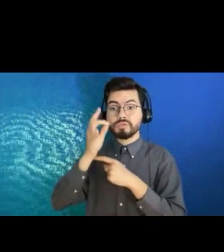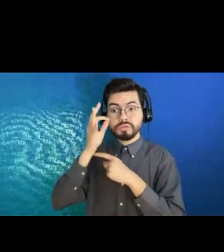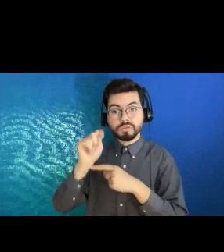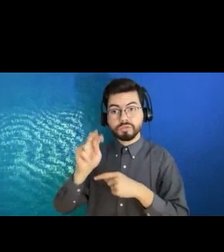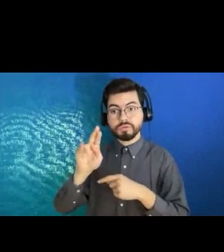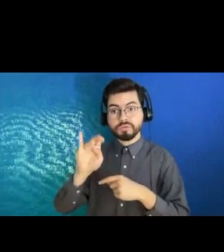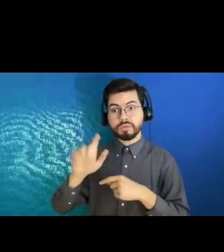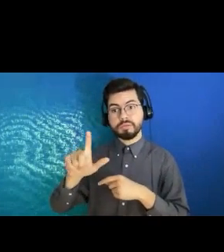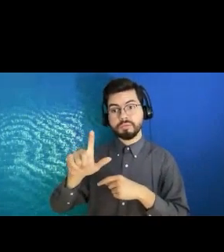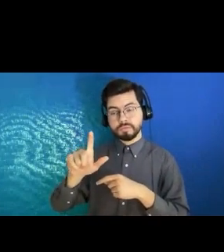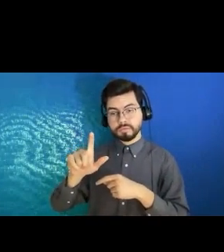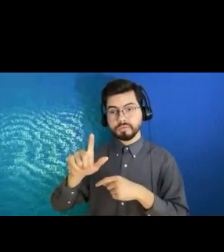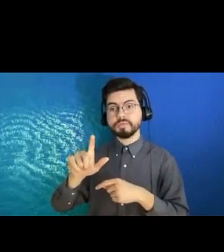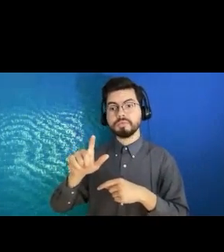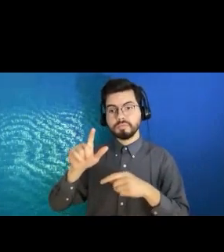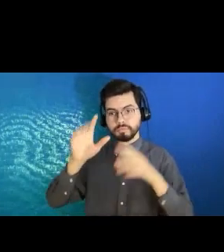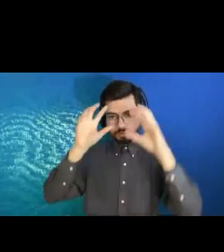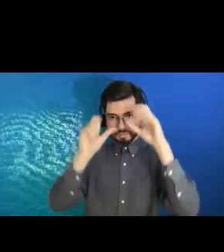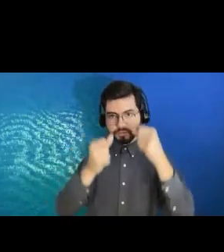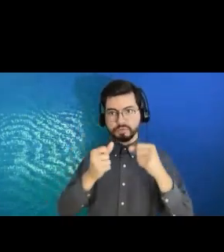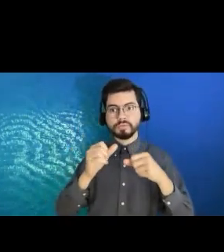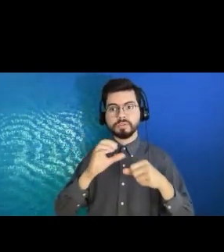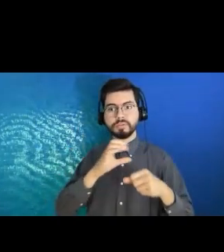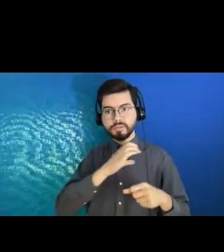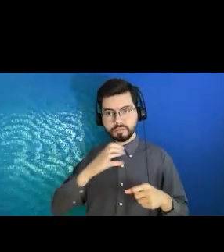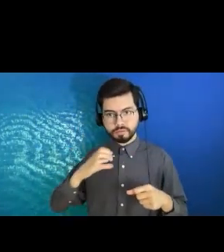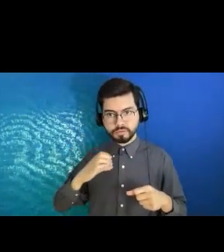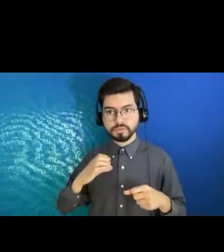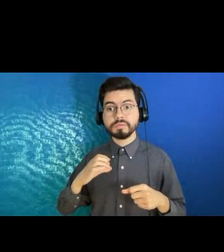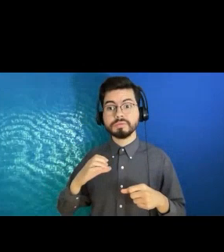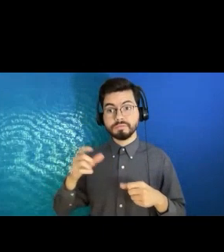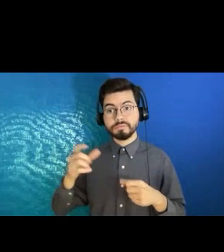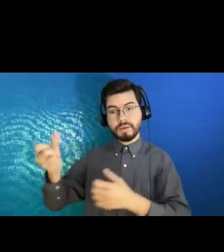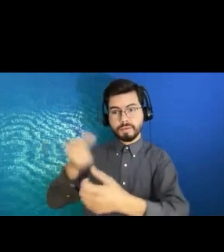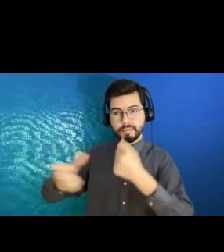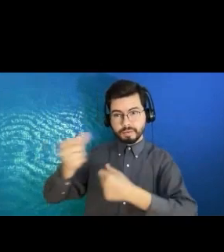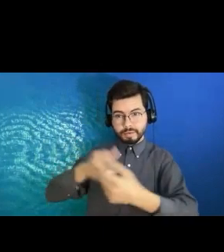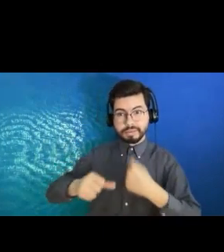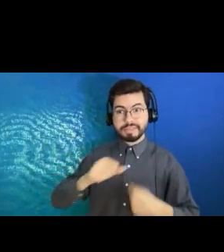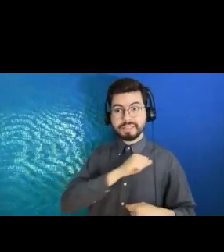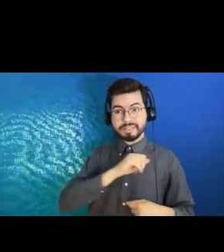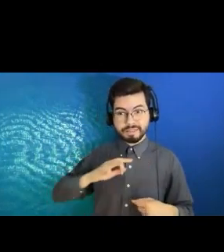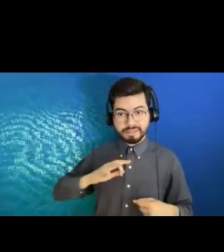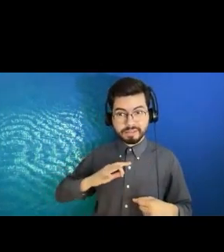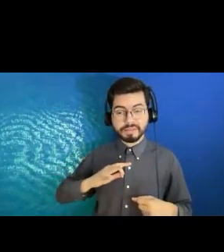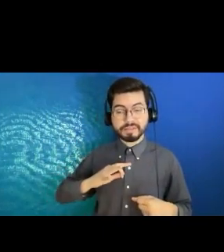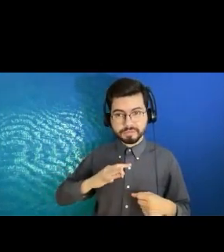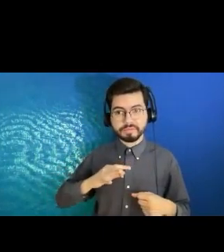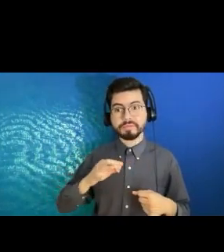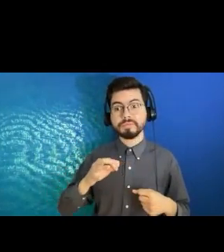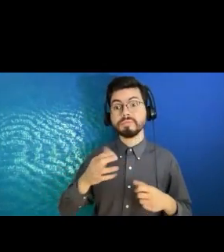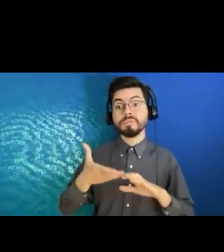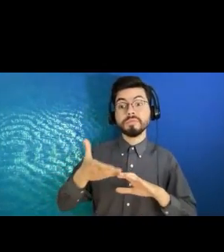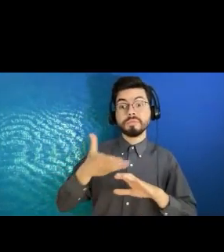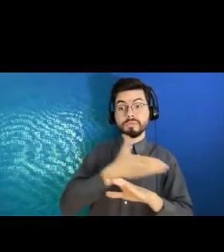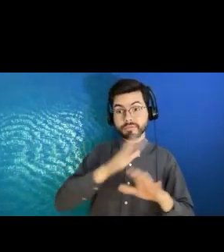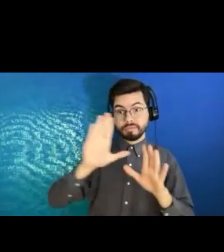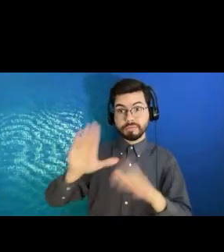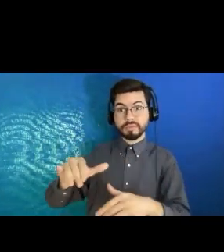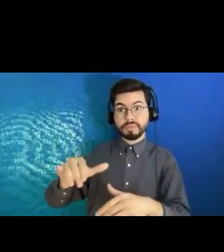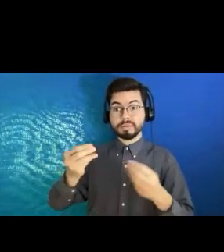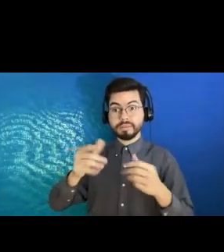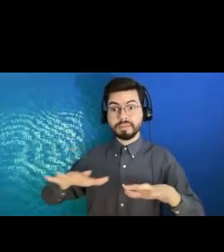staff now so that they're already working with these animals before they go back to those lands. And with that, I'll see y'all